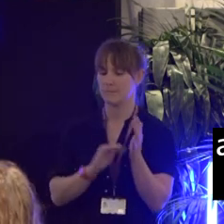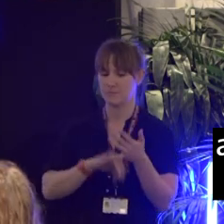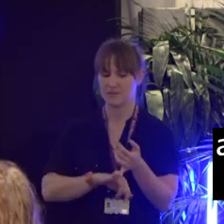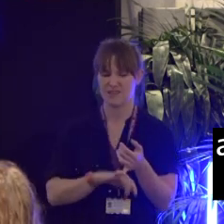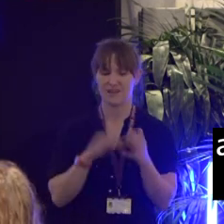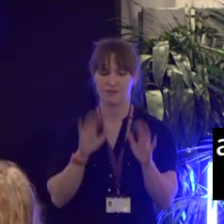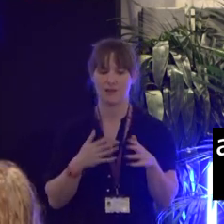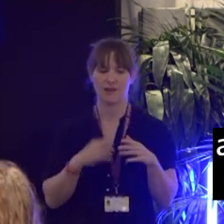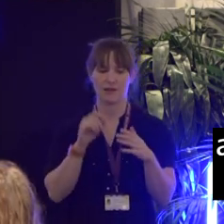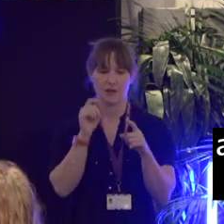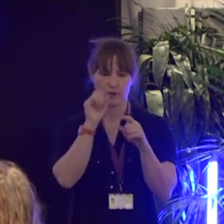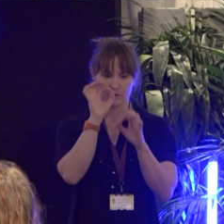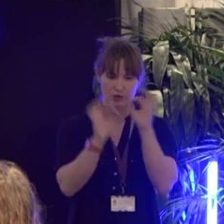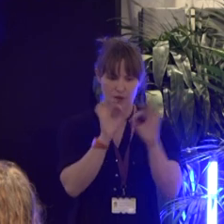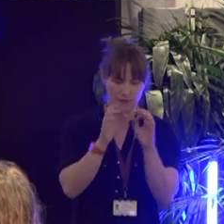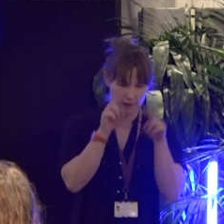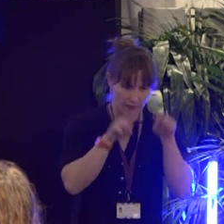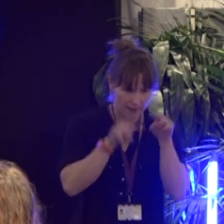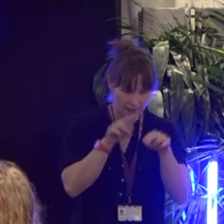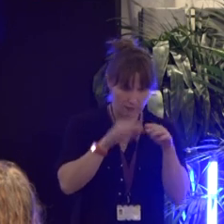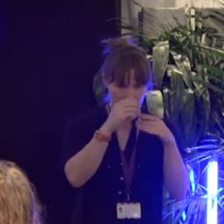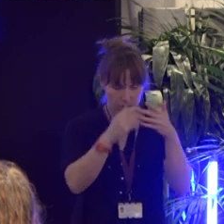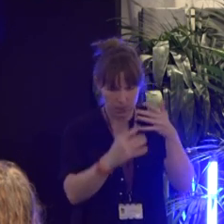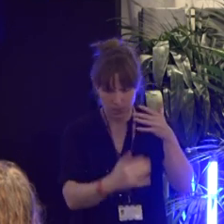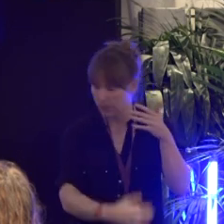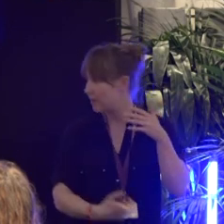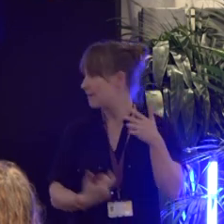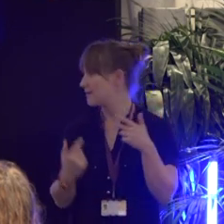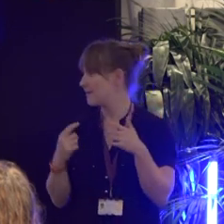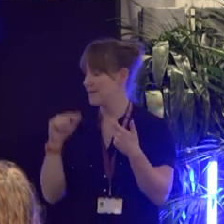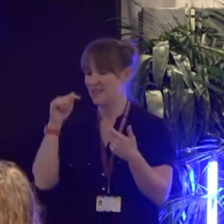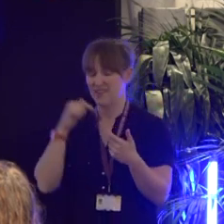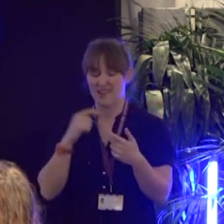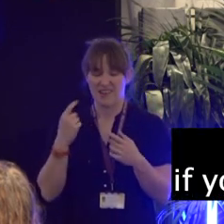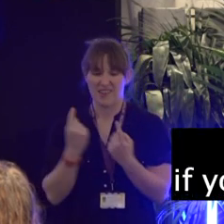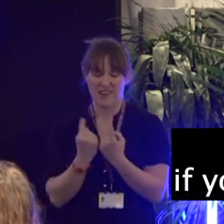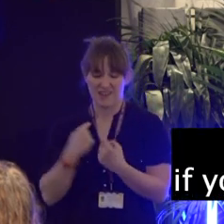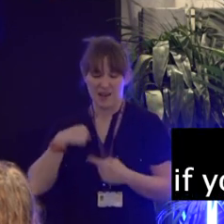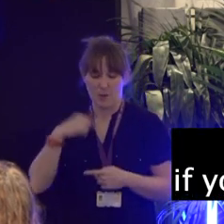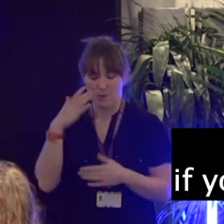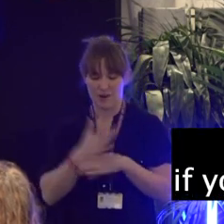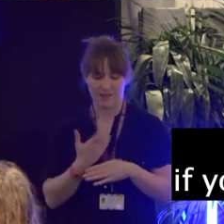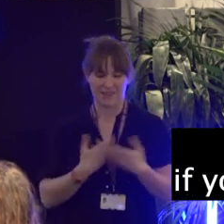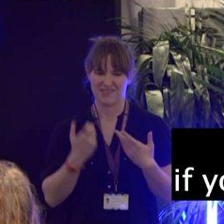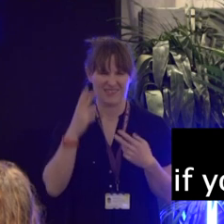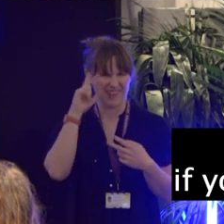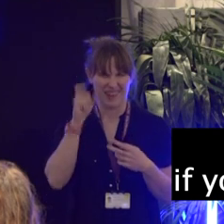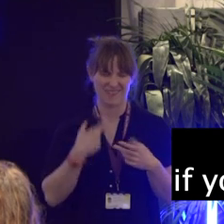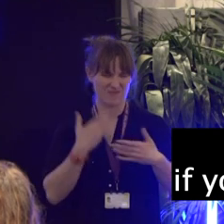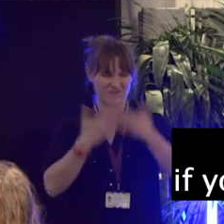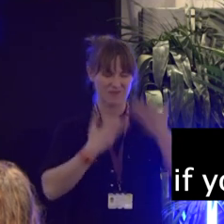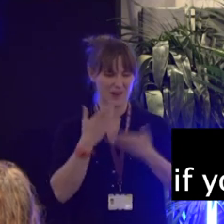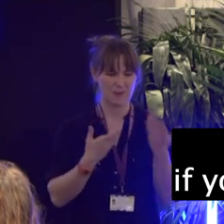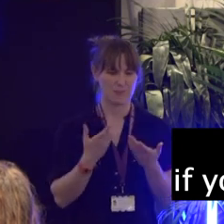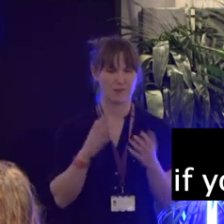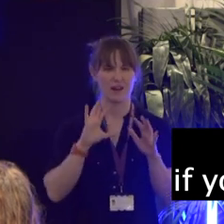surveys, like the stuff that we work in is unquantifiable, actually. I think, how do you measure if your work